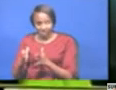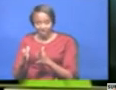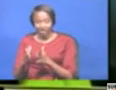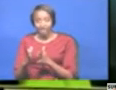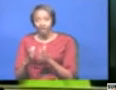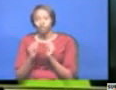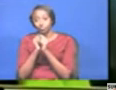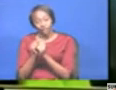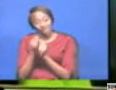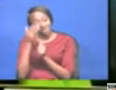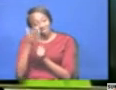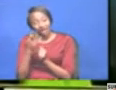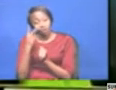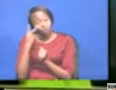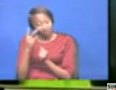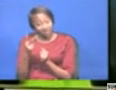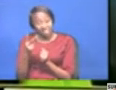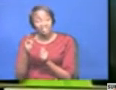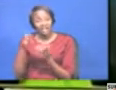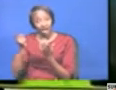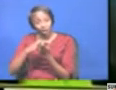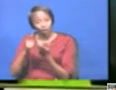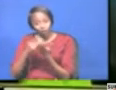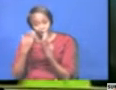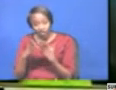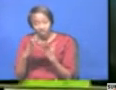station. And if you have lost the election,